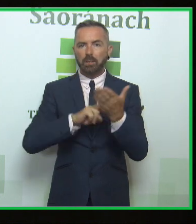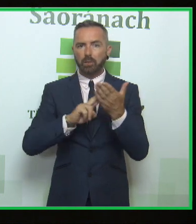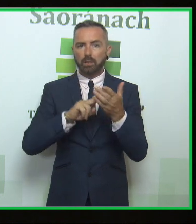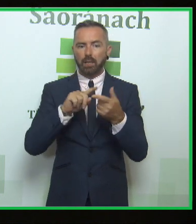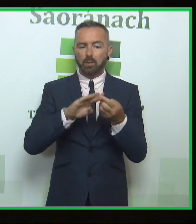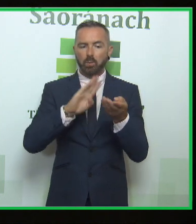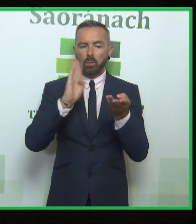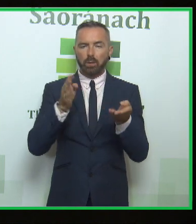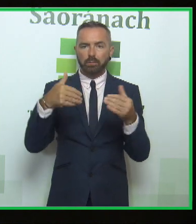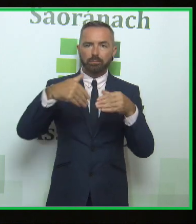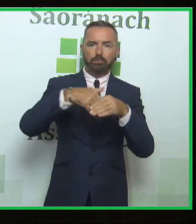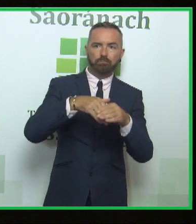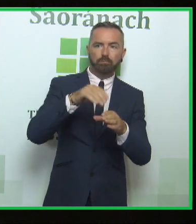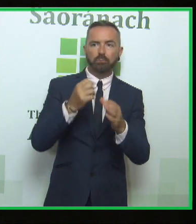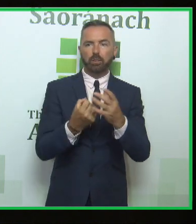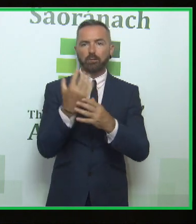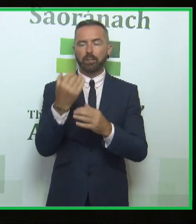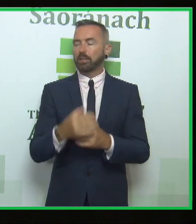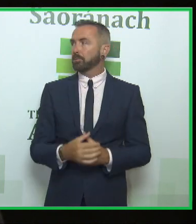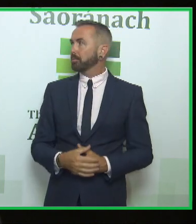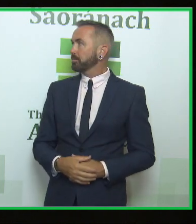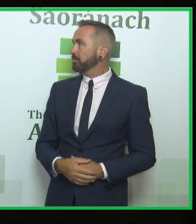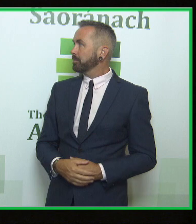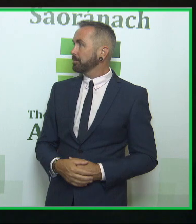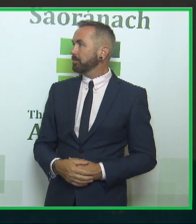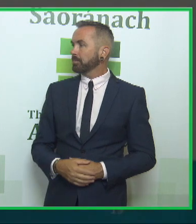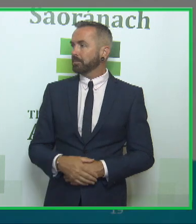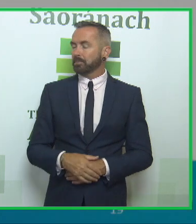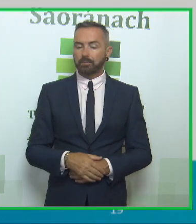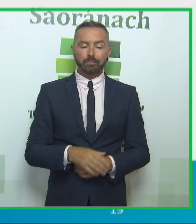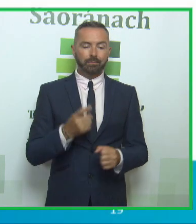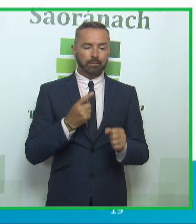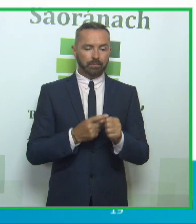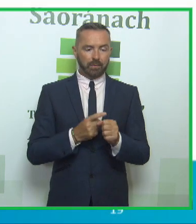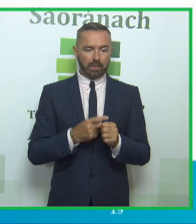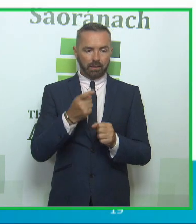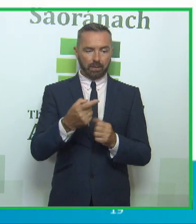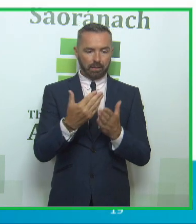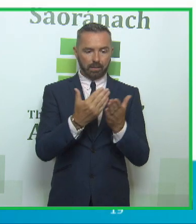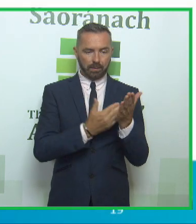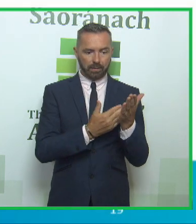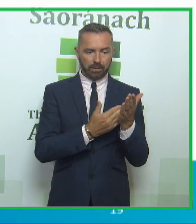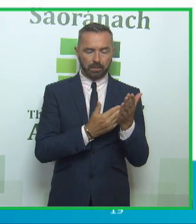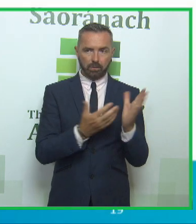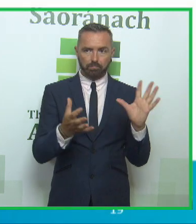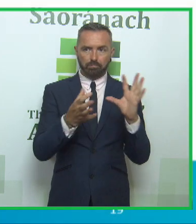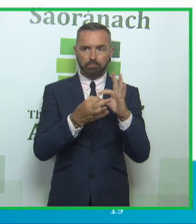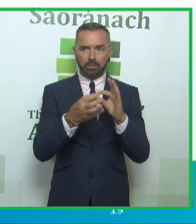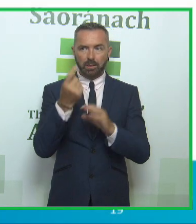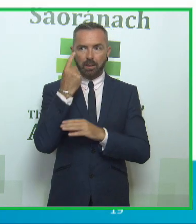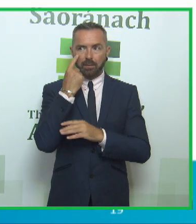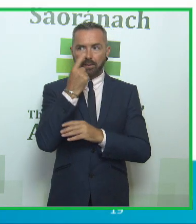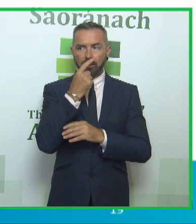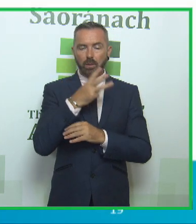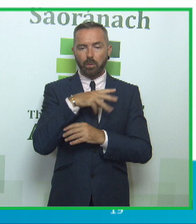recovery. So again, and this is not an exhaustive list, but I'm tying this back to the evidence. When we look at people